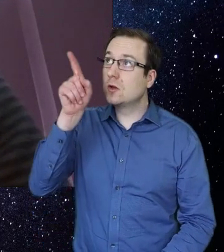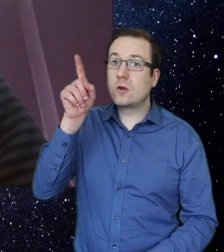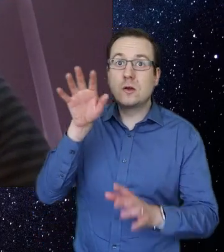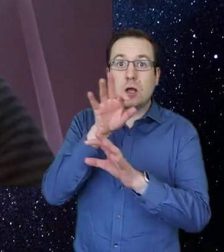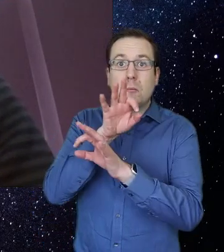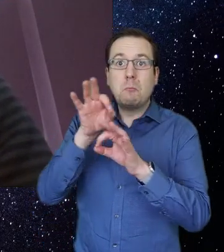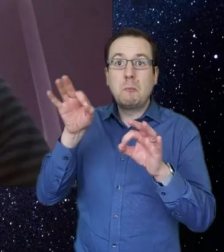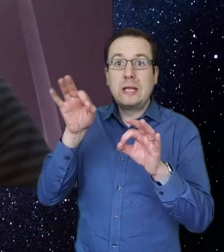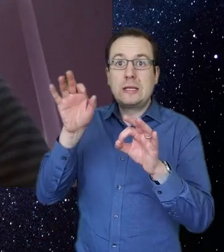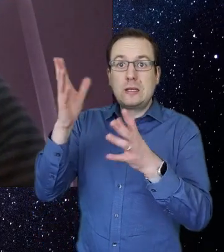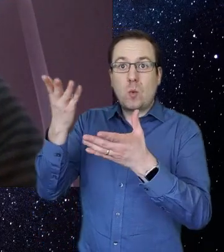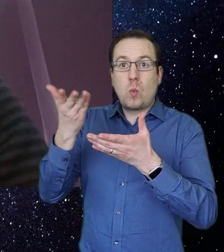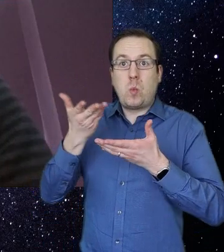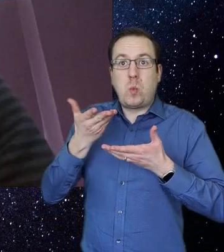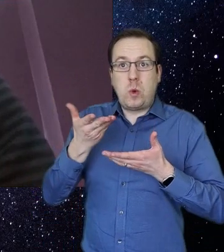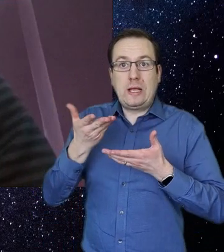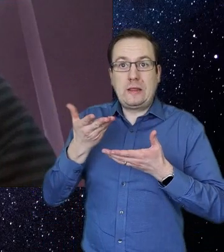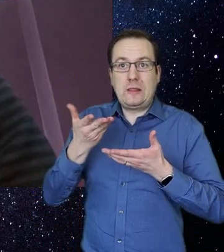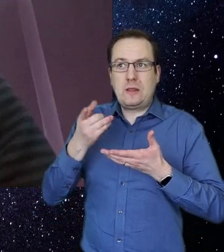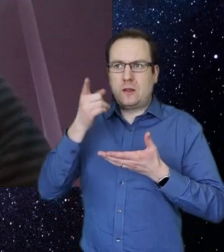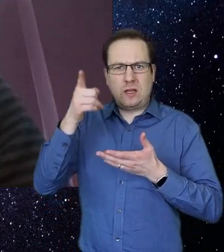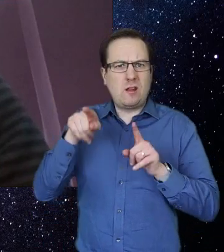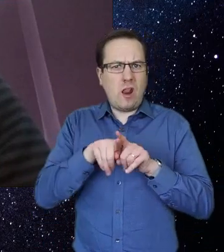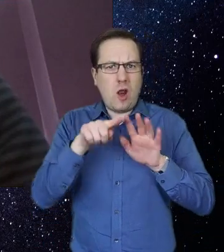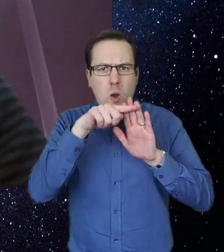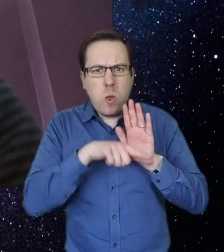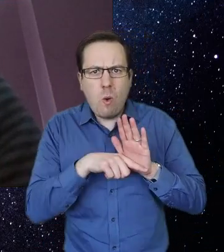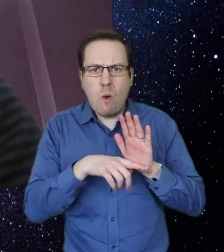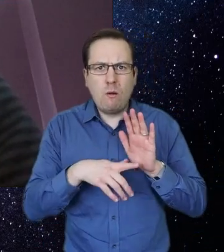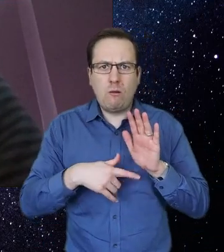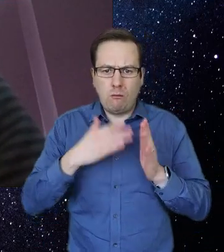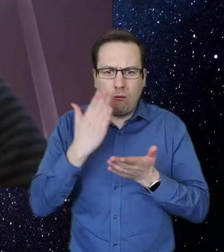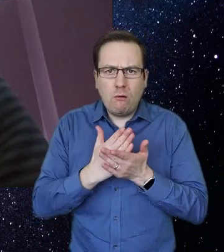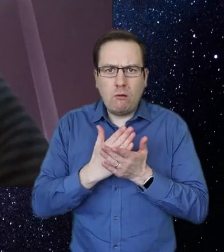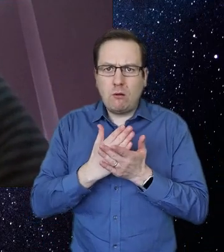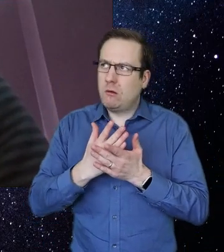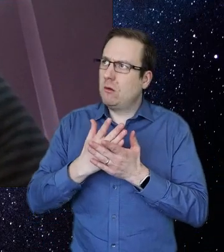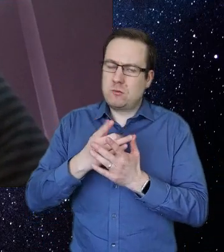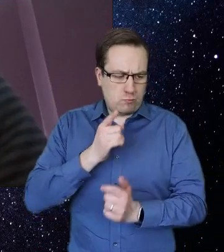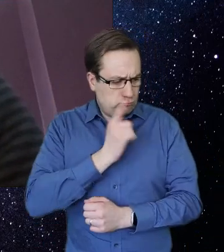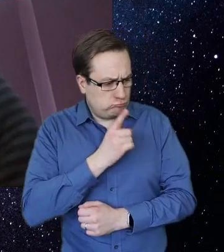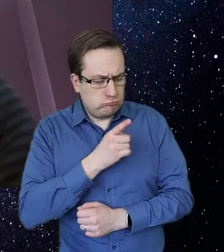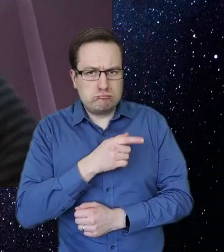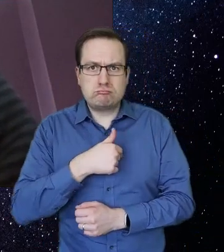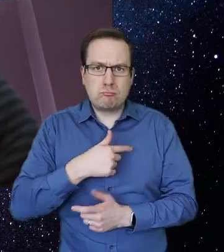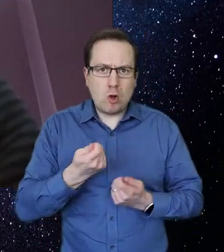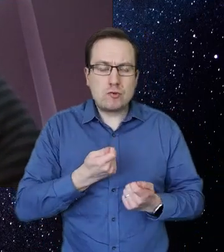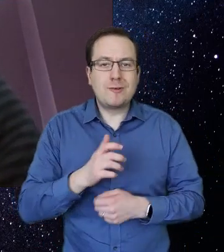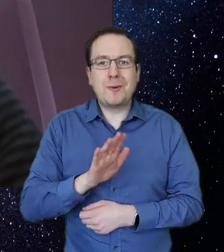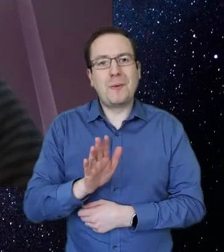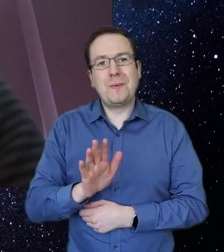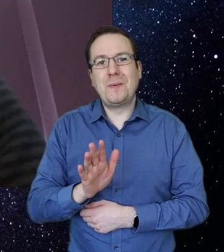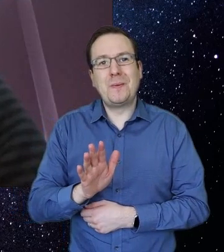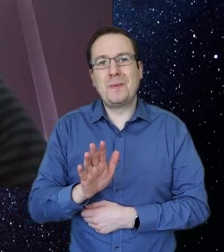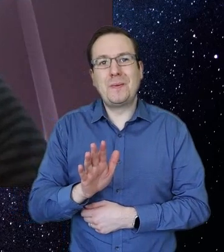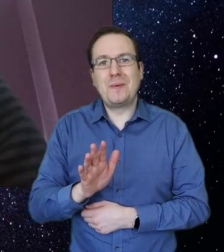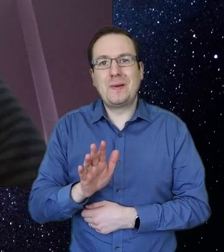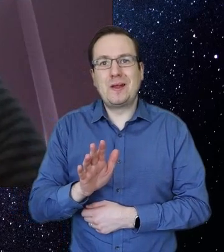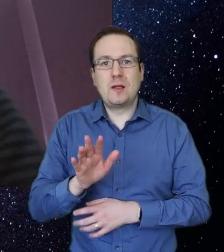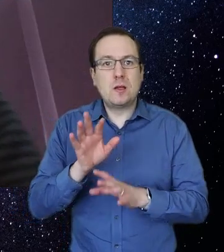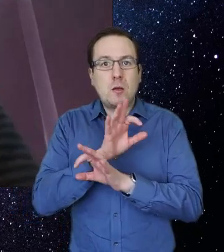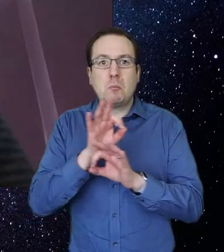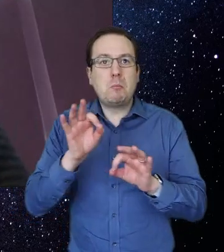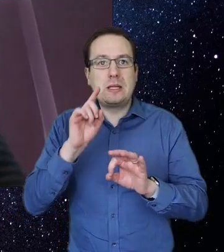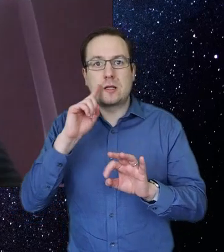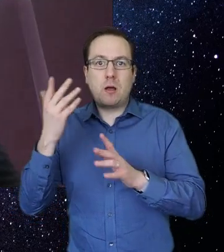The peace of God with us does not come as law and order or enforcement and control.